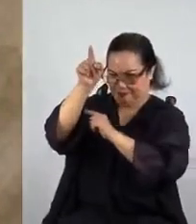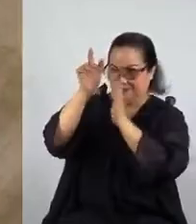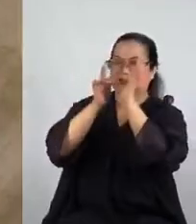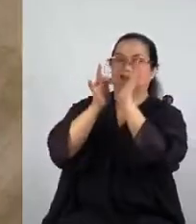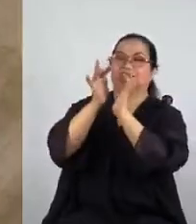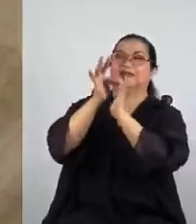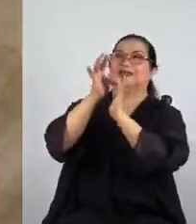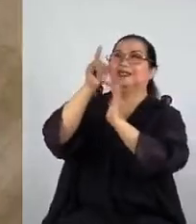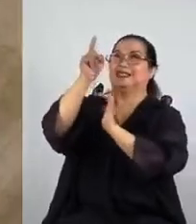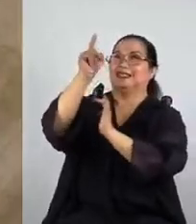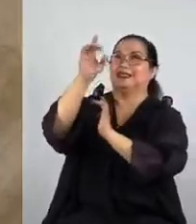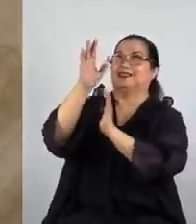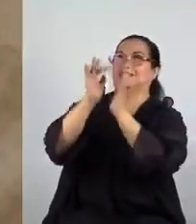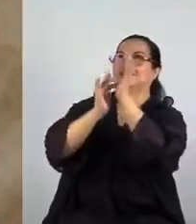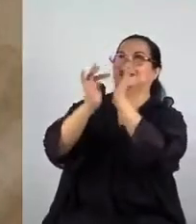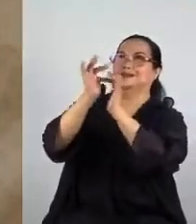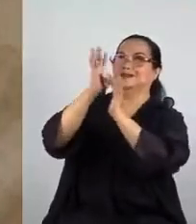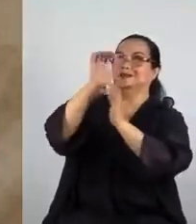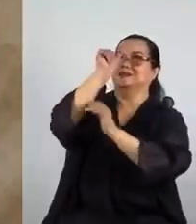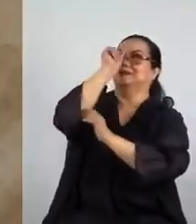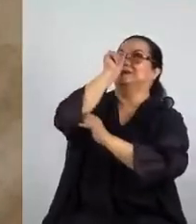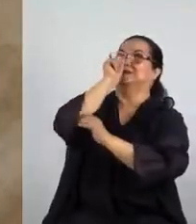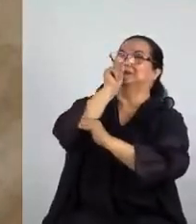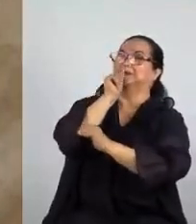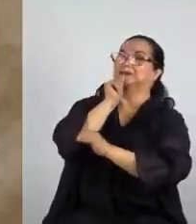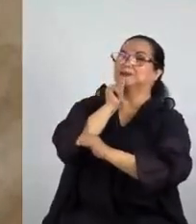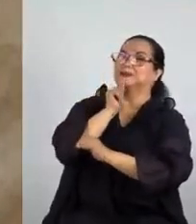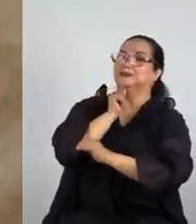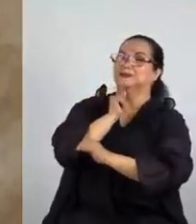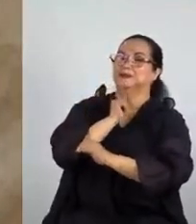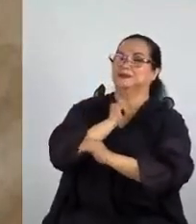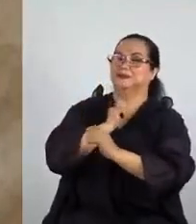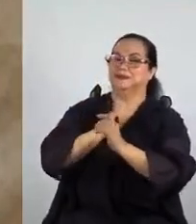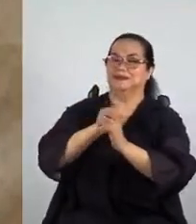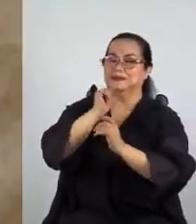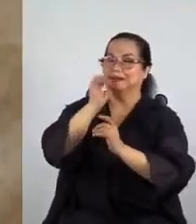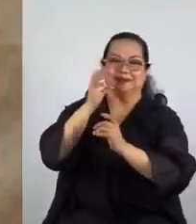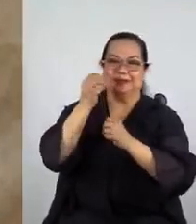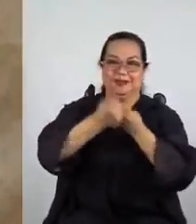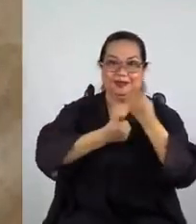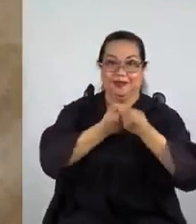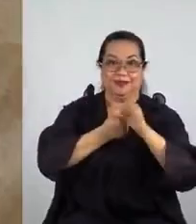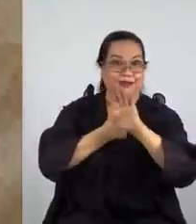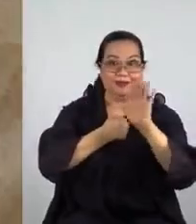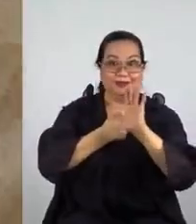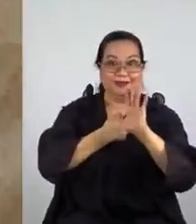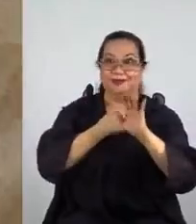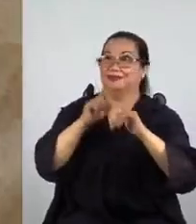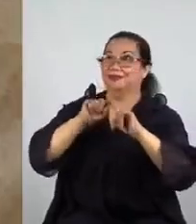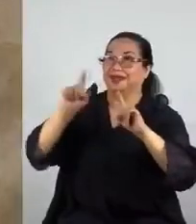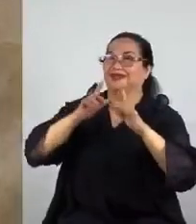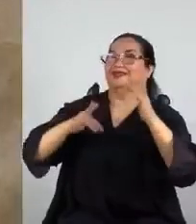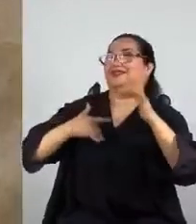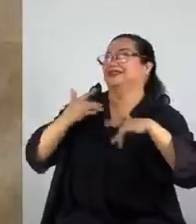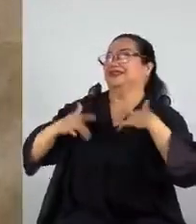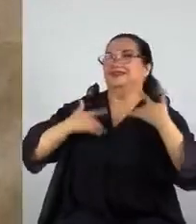grow weary and faint-hearted. We can endure, not miserably, but joyfully.